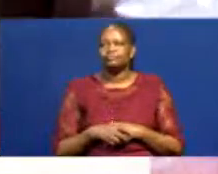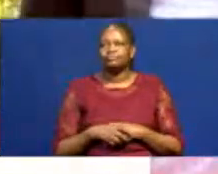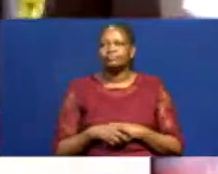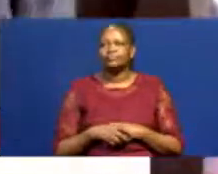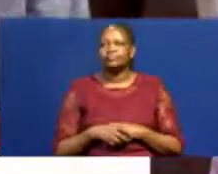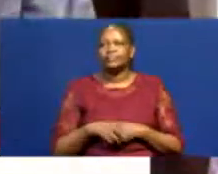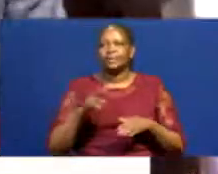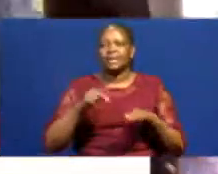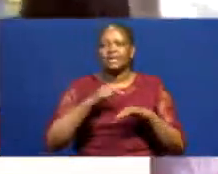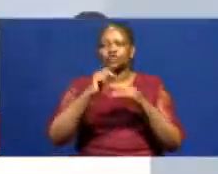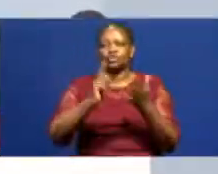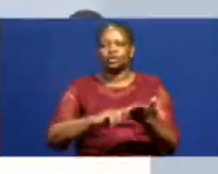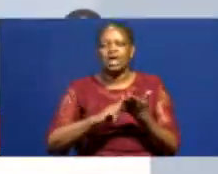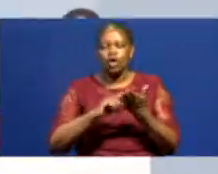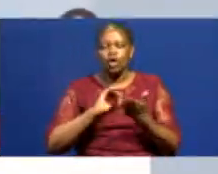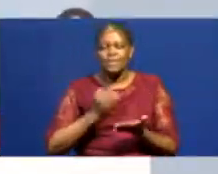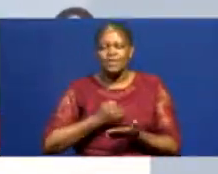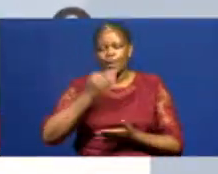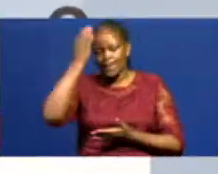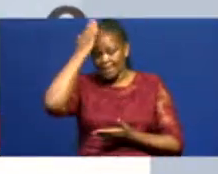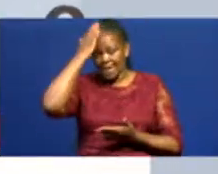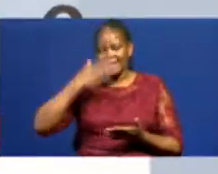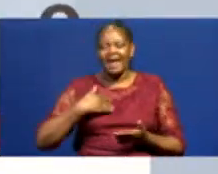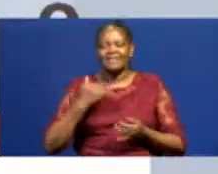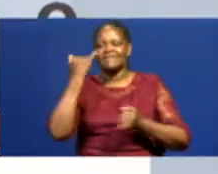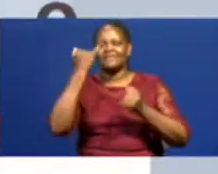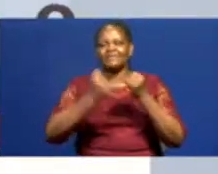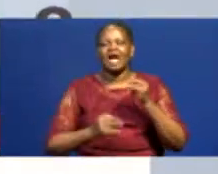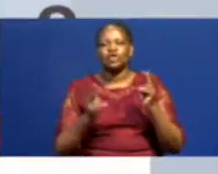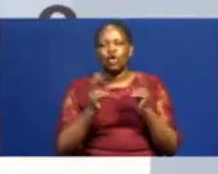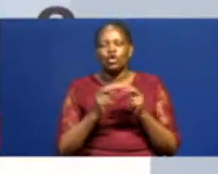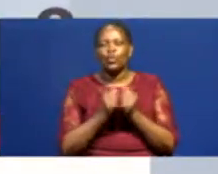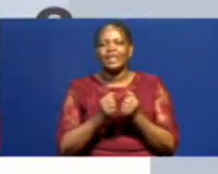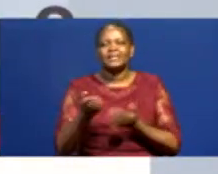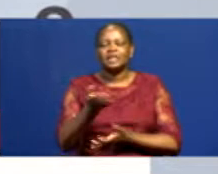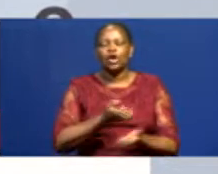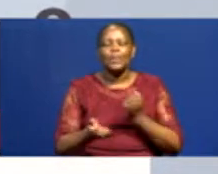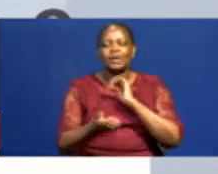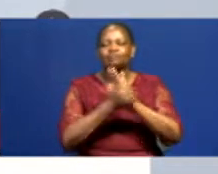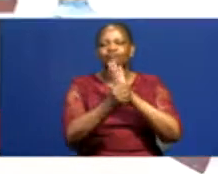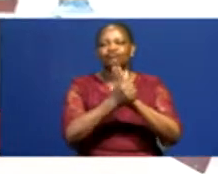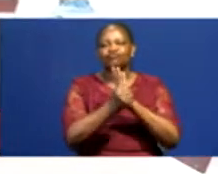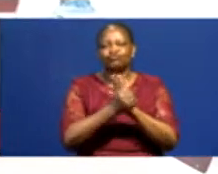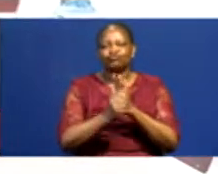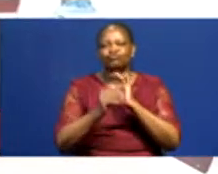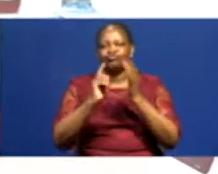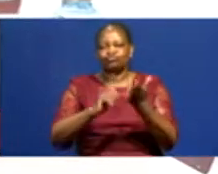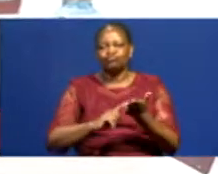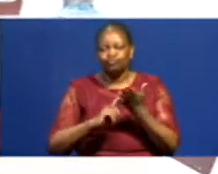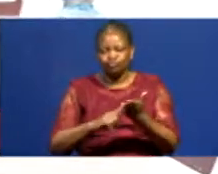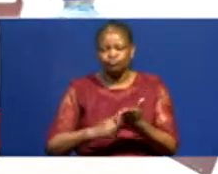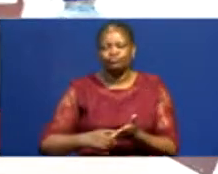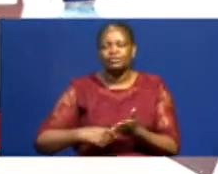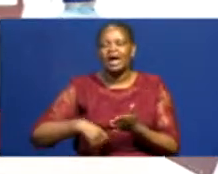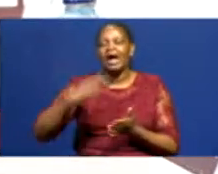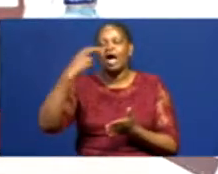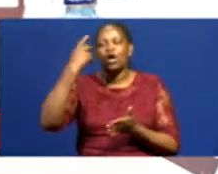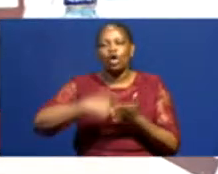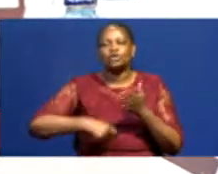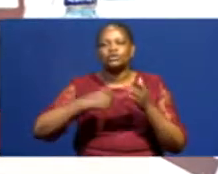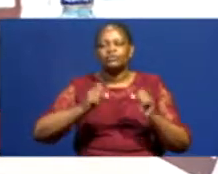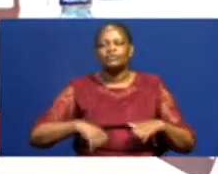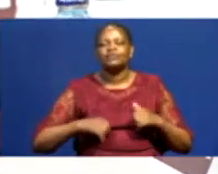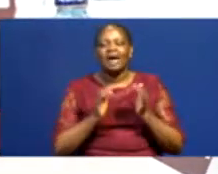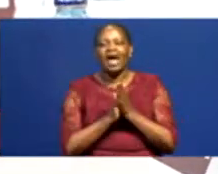The National Dialogue Committee on Monday held its last consultation with economic experts to discuss the rising cost of living. And